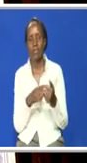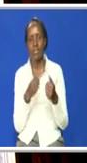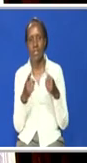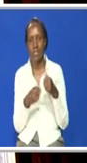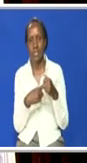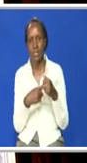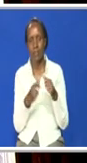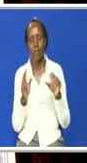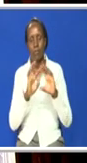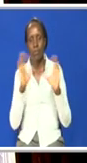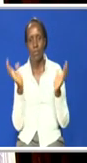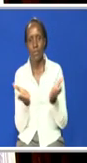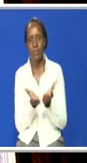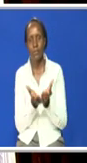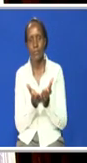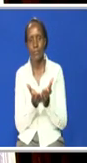6 balls.